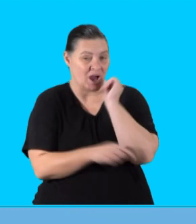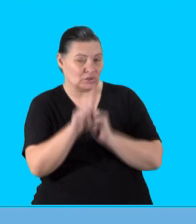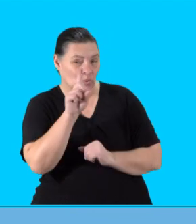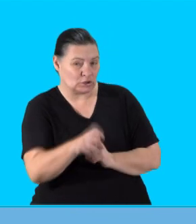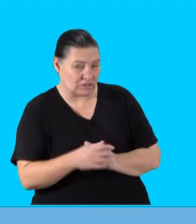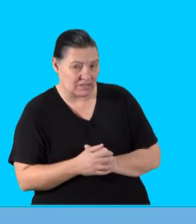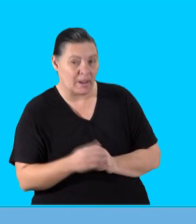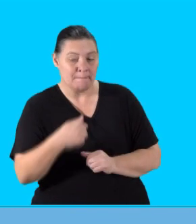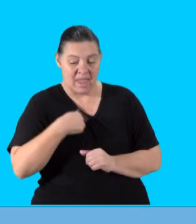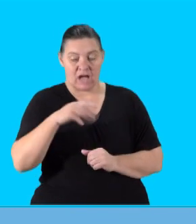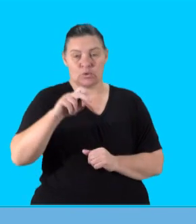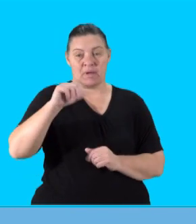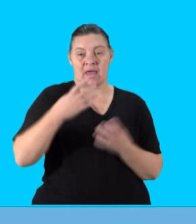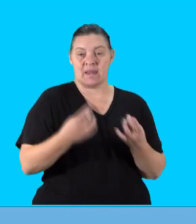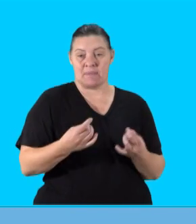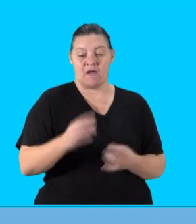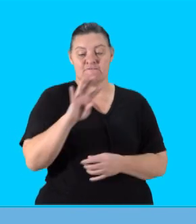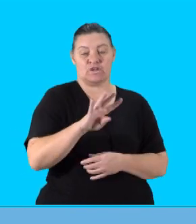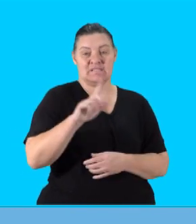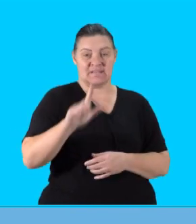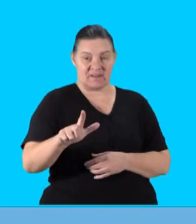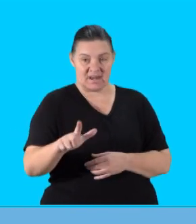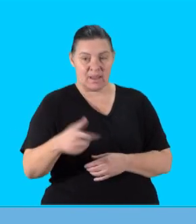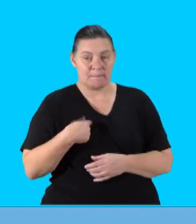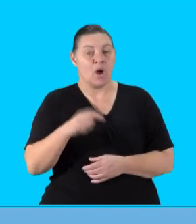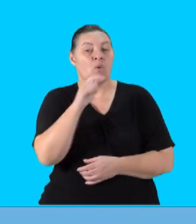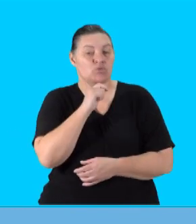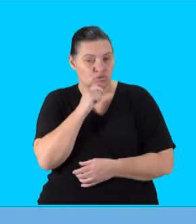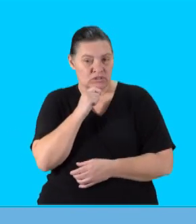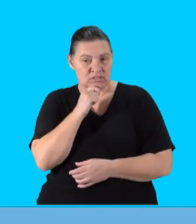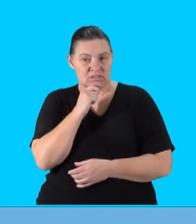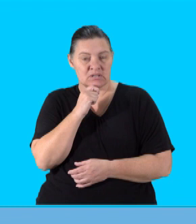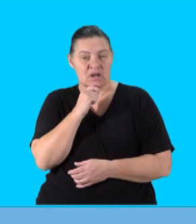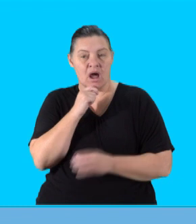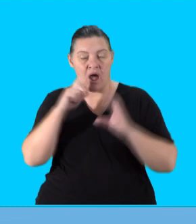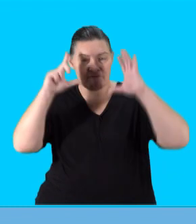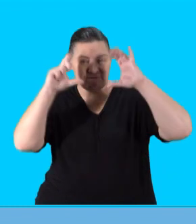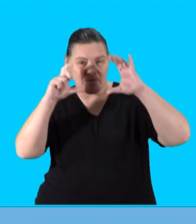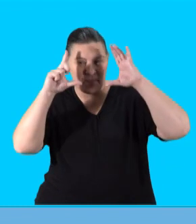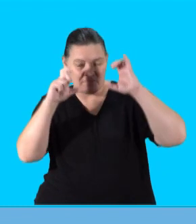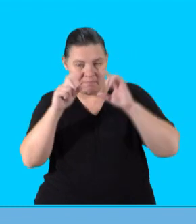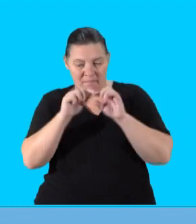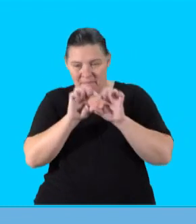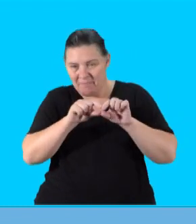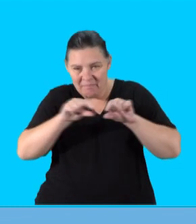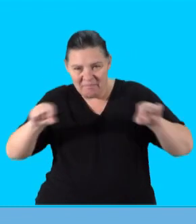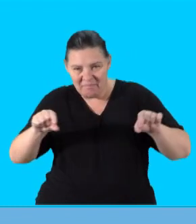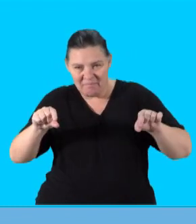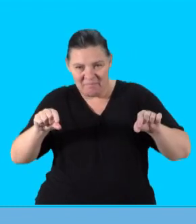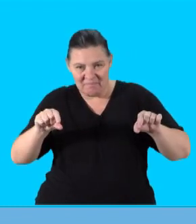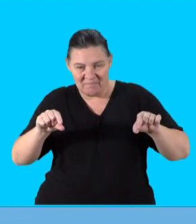And then the last question is, my atomic number is 47 and I'm used to make photographic film.